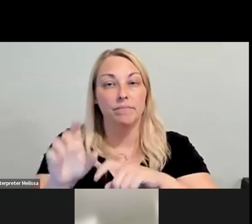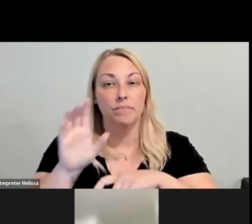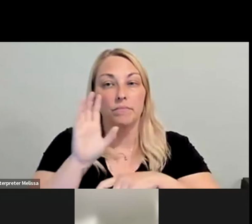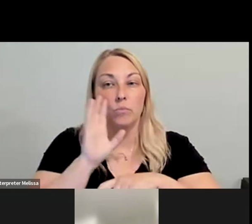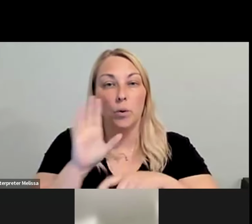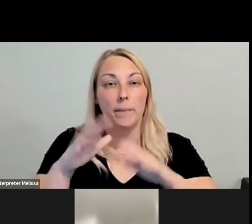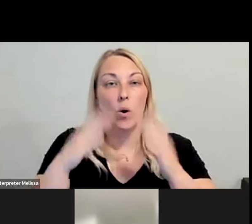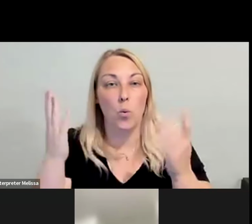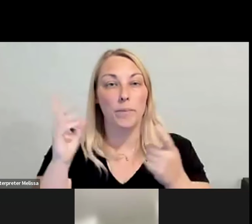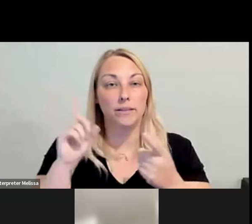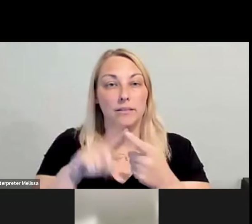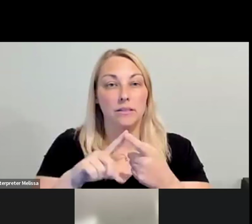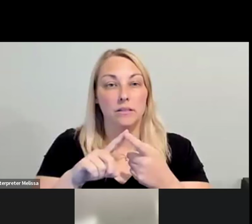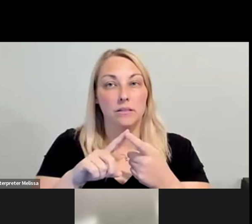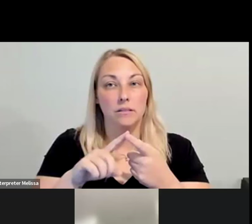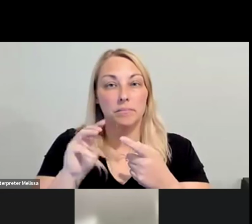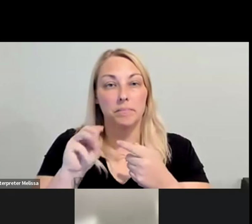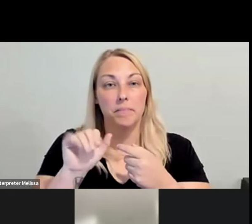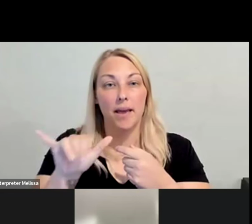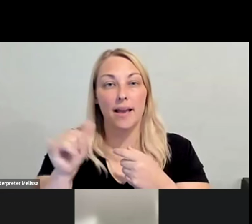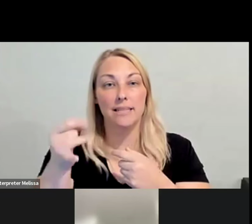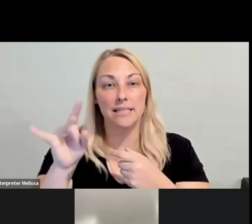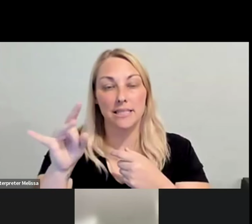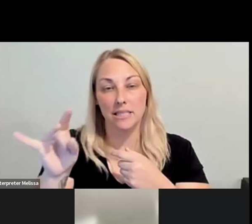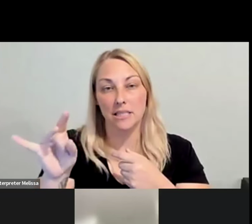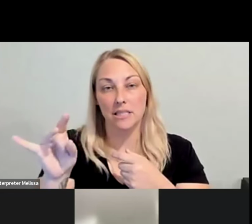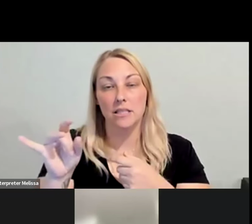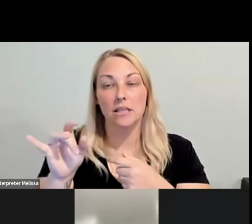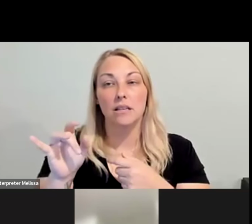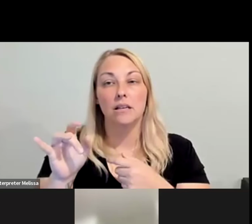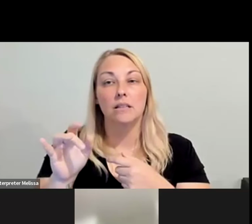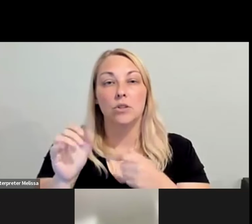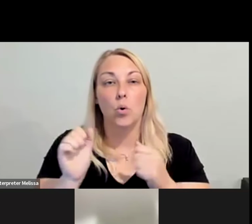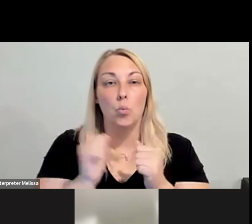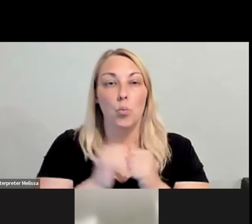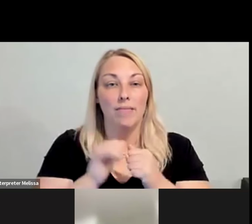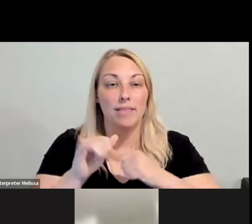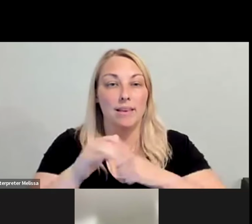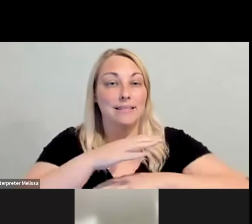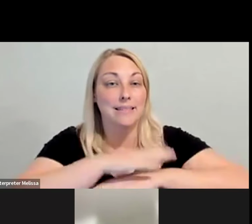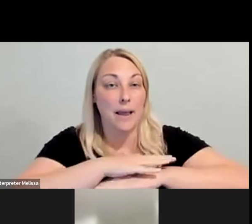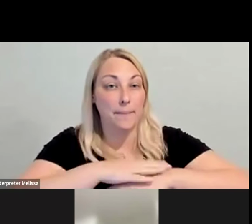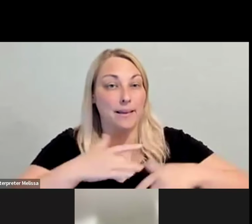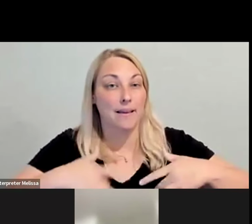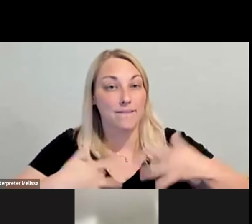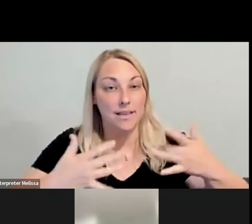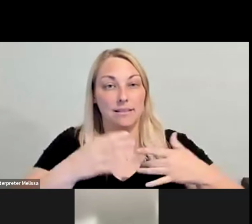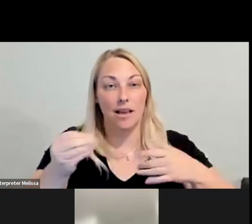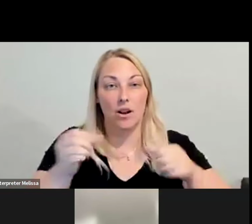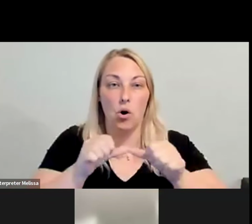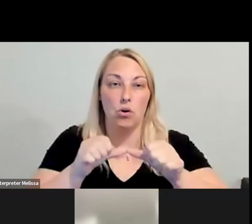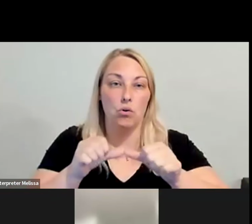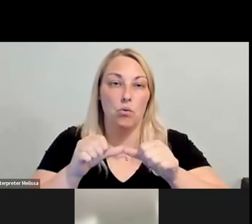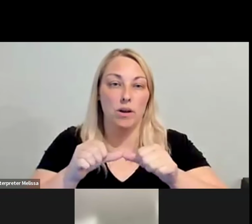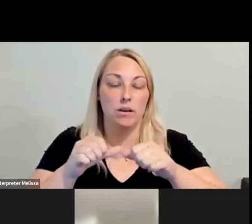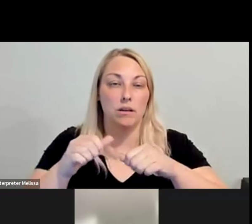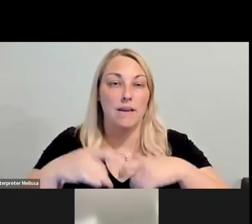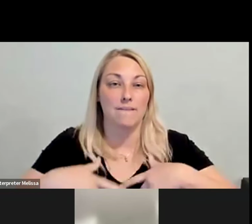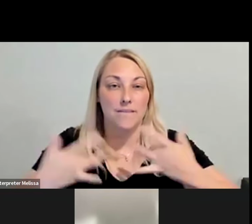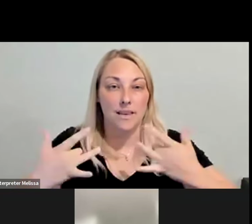with tabling events and ongoing events through the Office of Planning, who